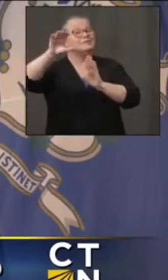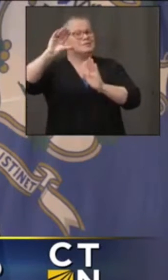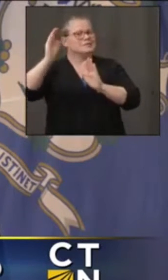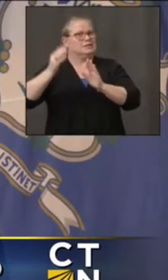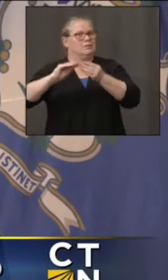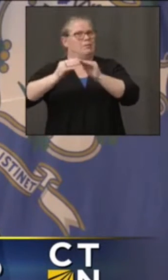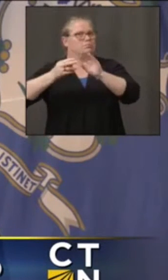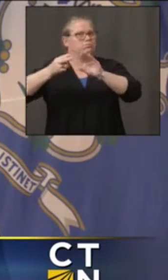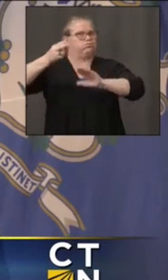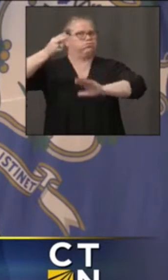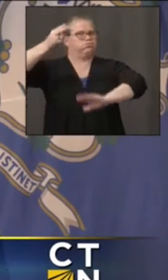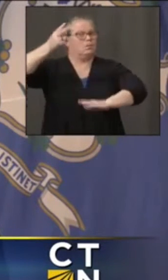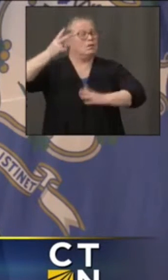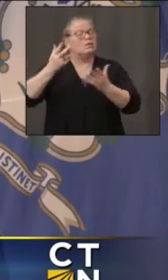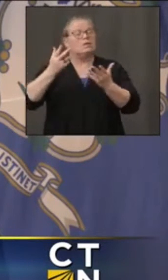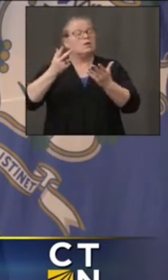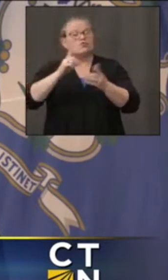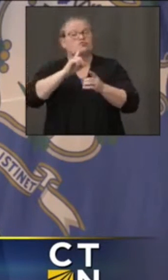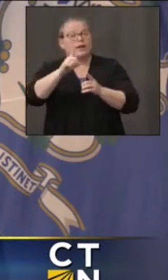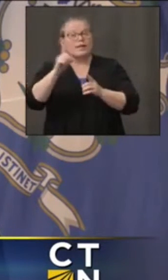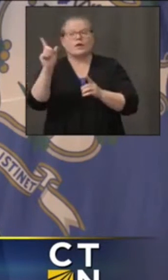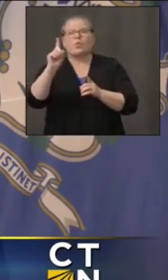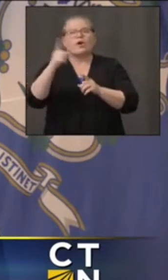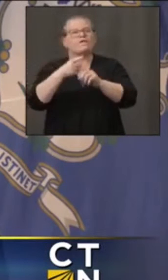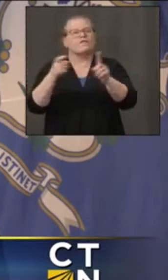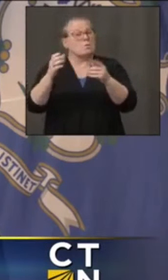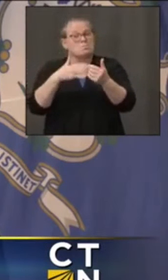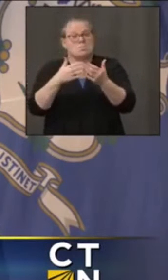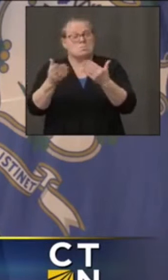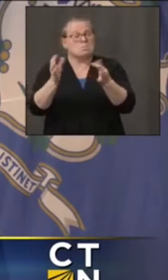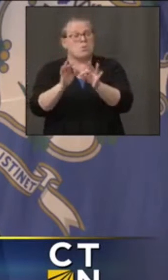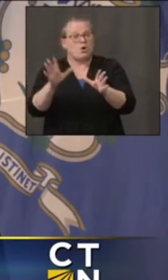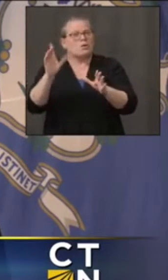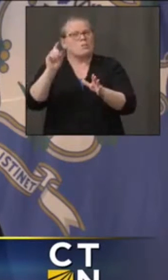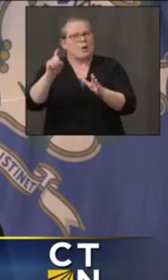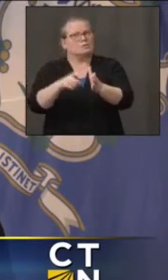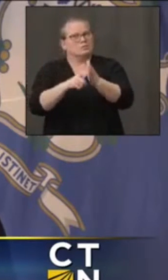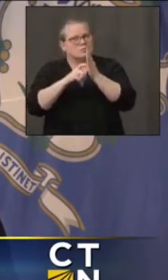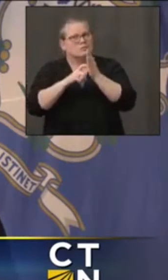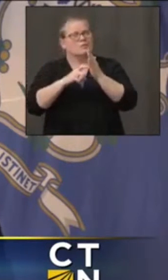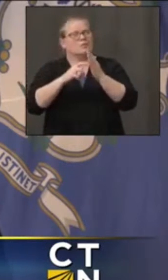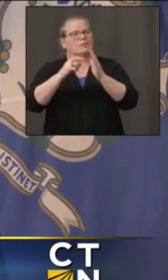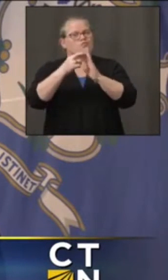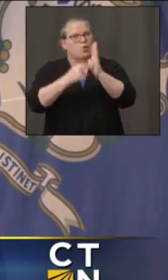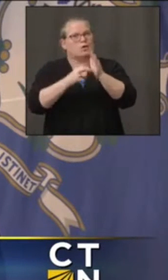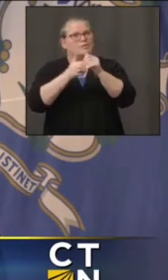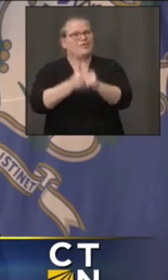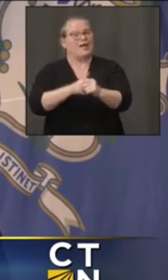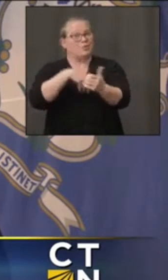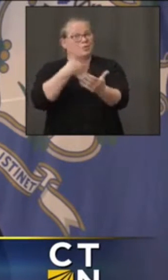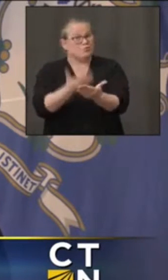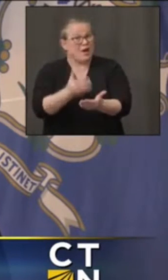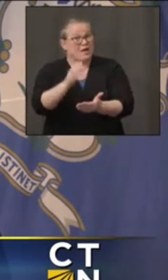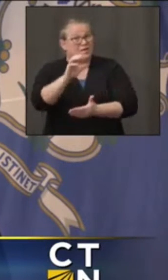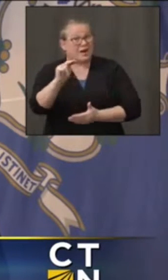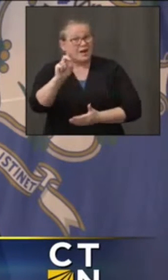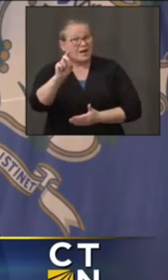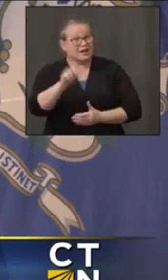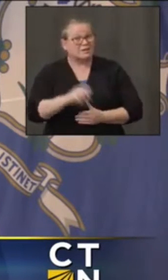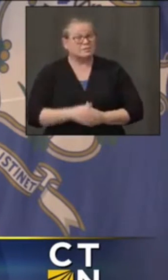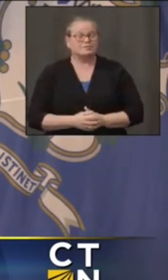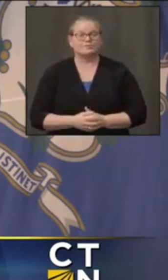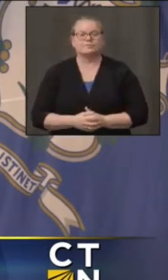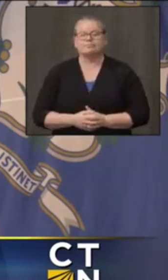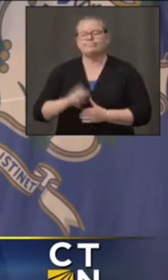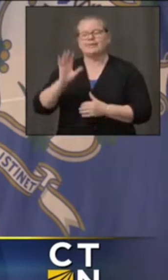you're flying in from, that it'll hold true for everyone traveling into the state? Yeah, as you saw on that last chart I gave you on